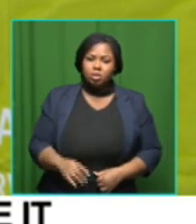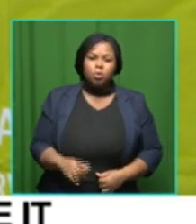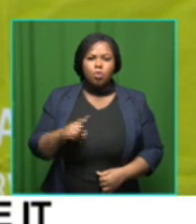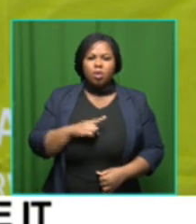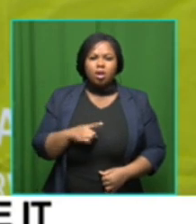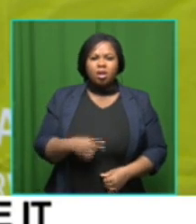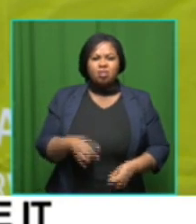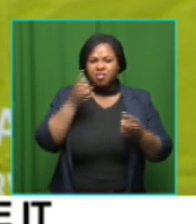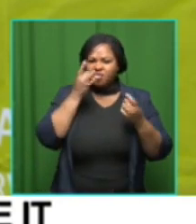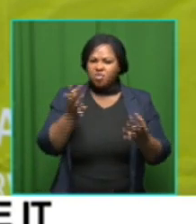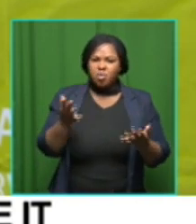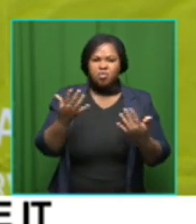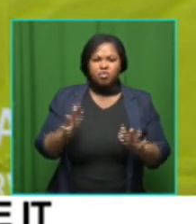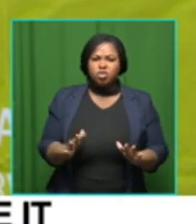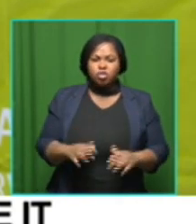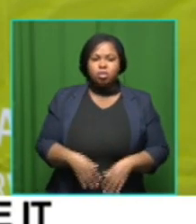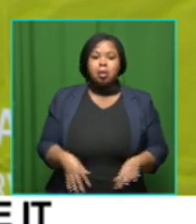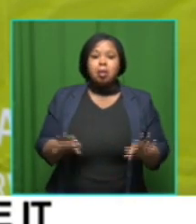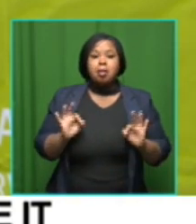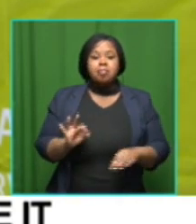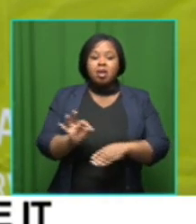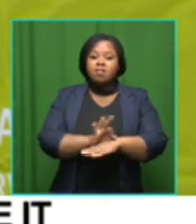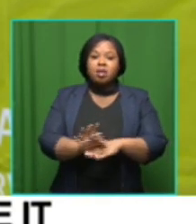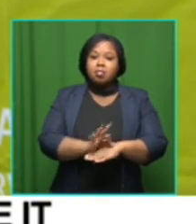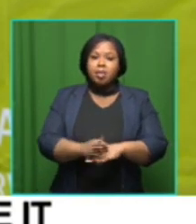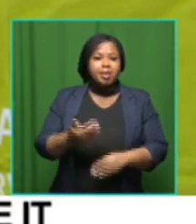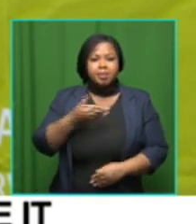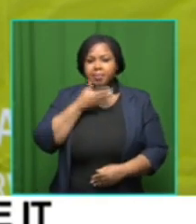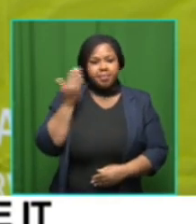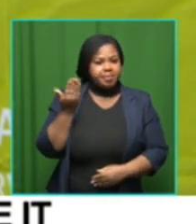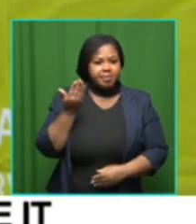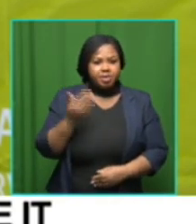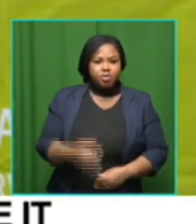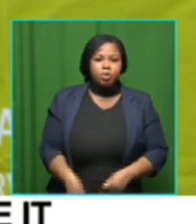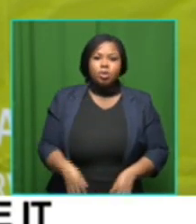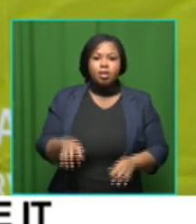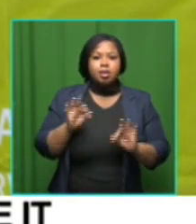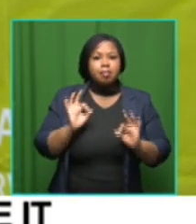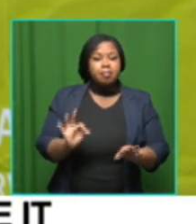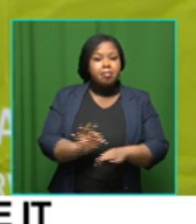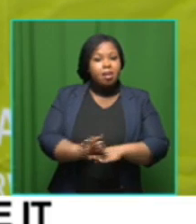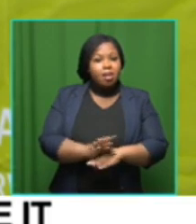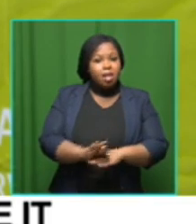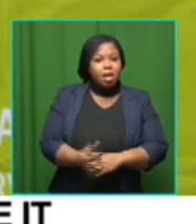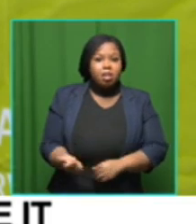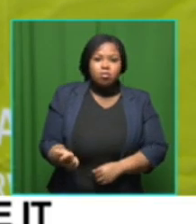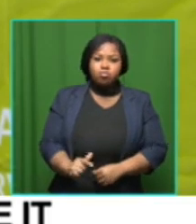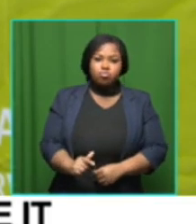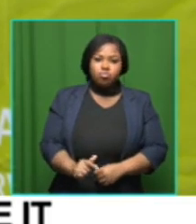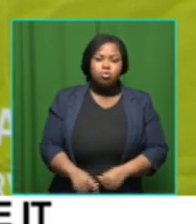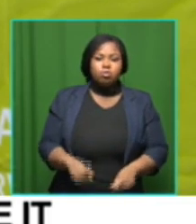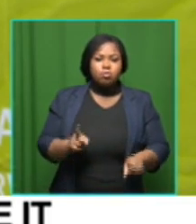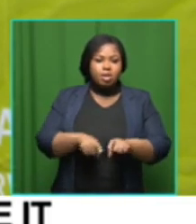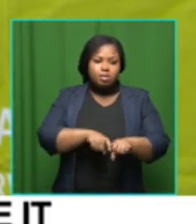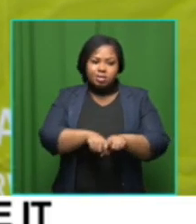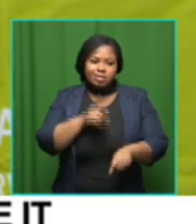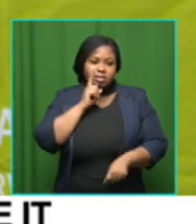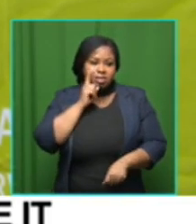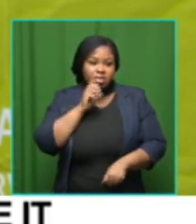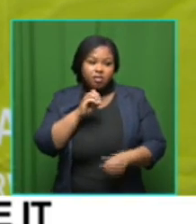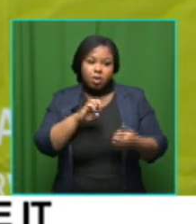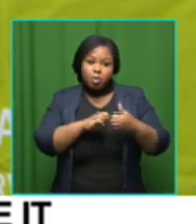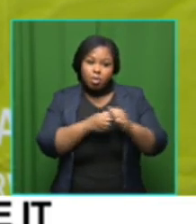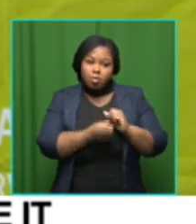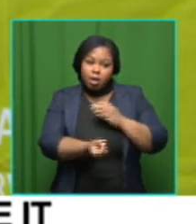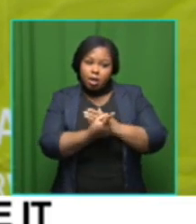perfect plan in a battle. The only plan that is working is the one that you test on the battlefront. If it's got problems, quickly discover,